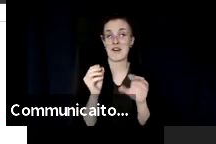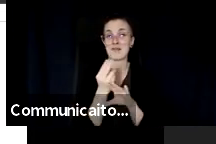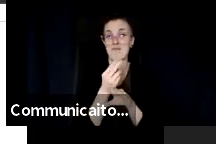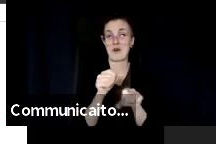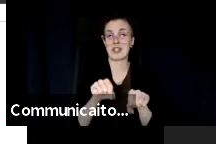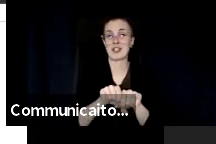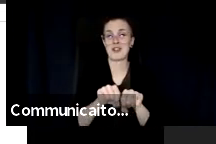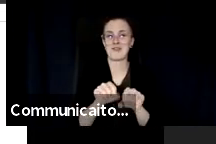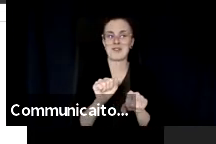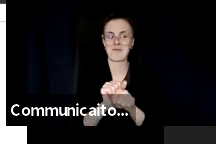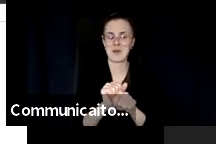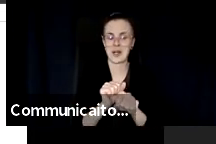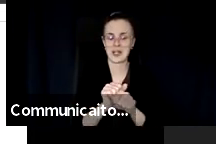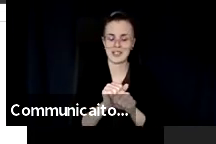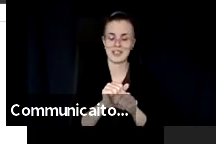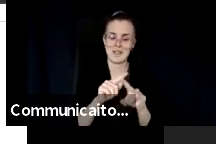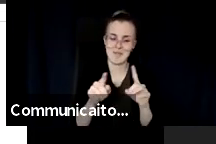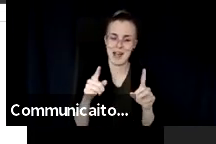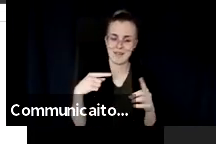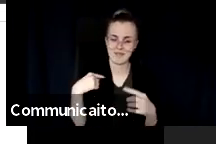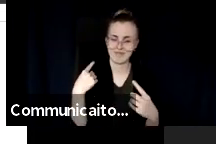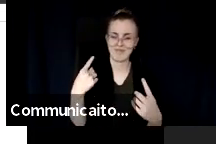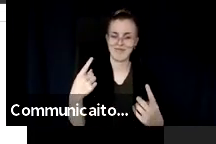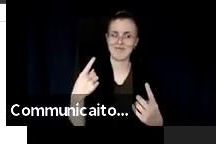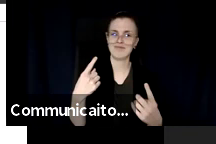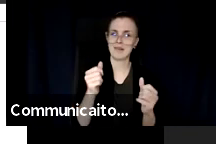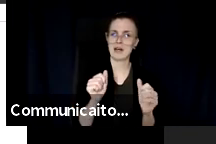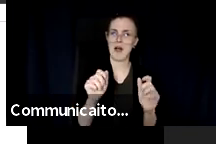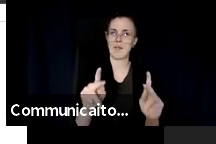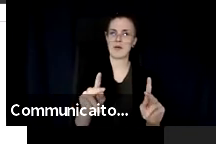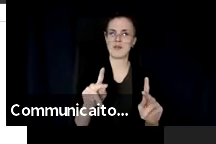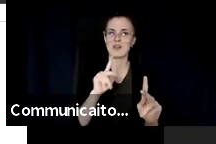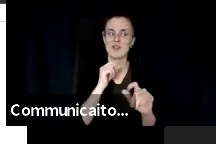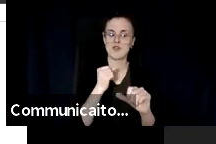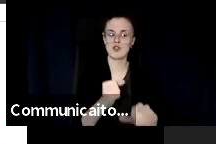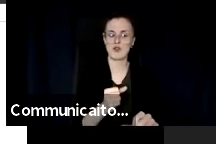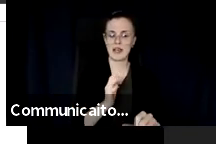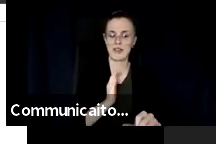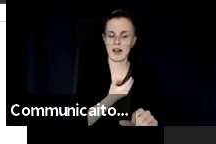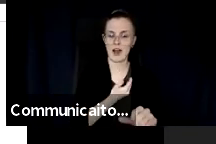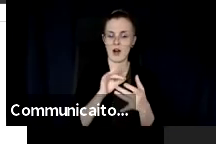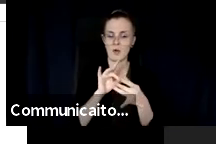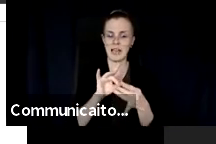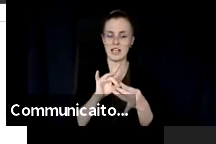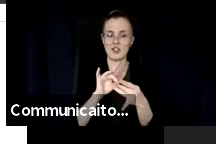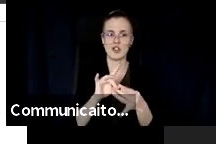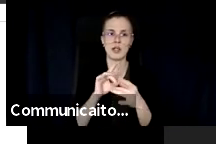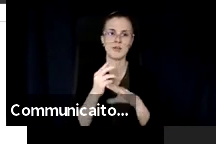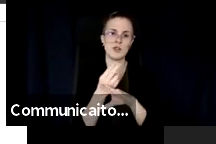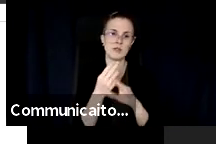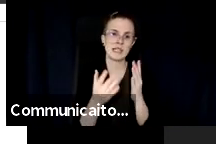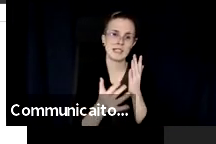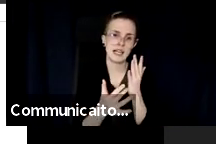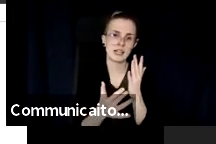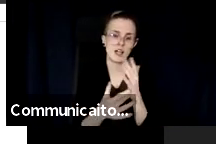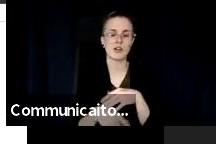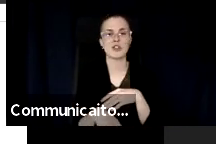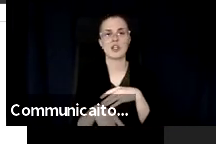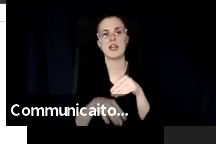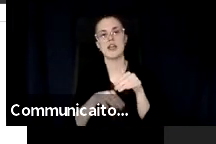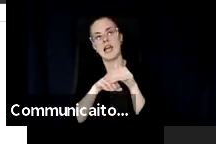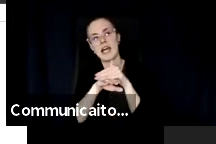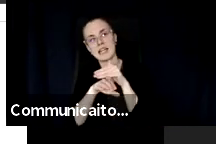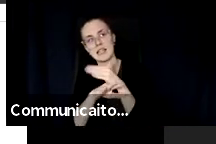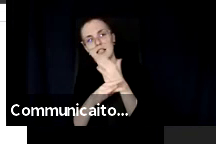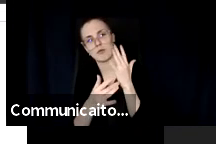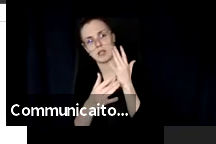been an opportunity for us to strengthen our relationships using technology and using accessible technology.